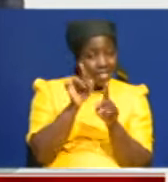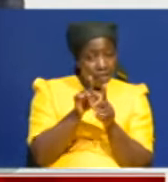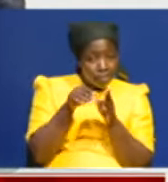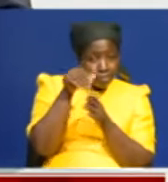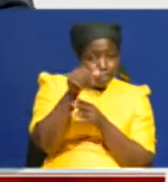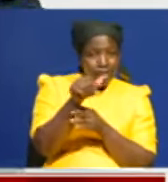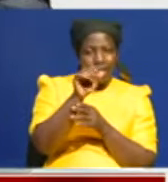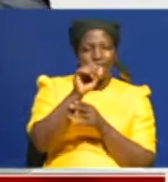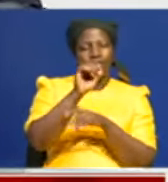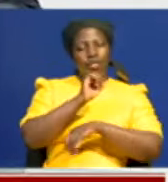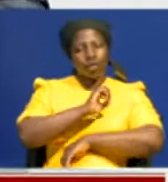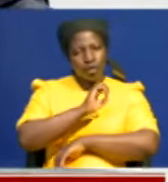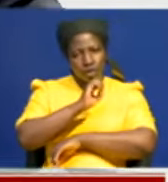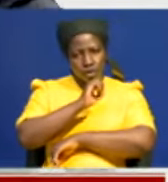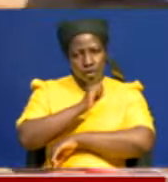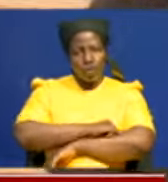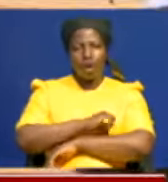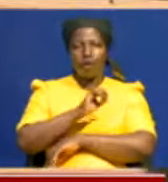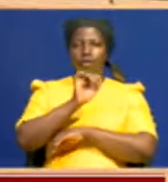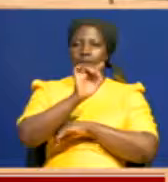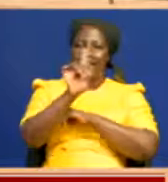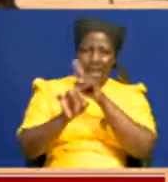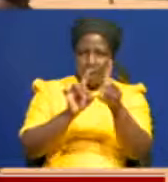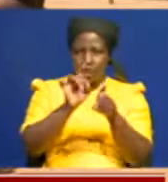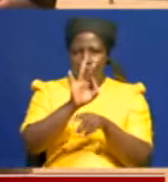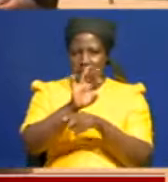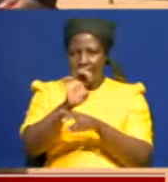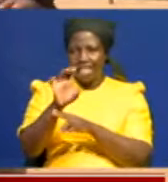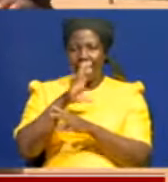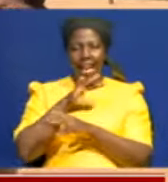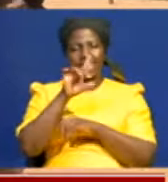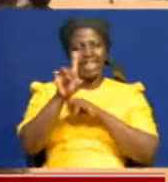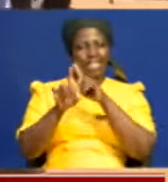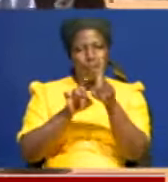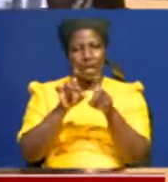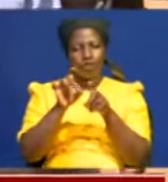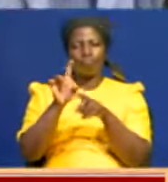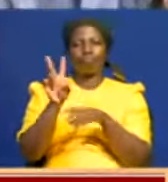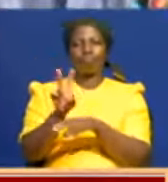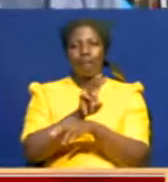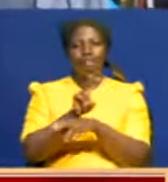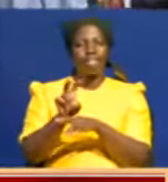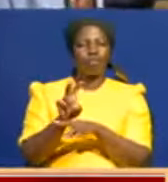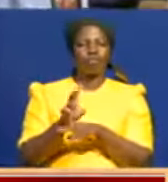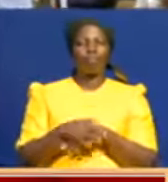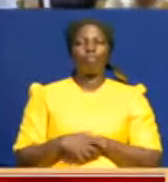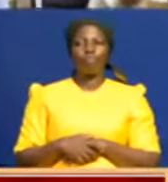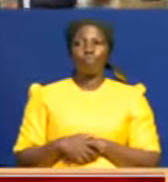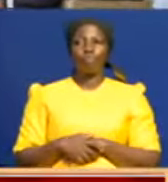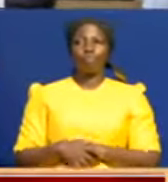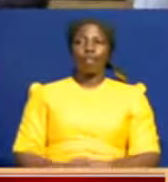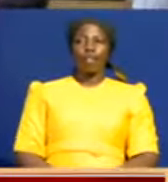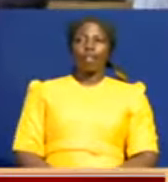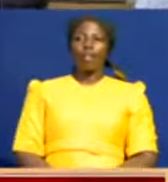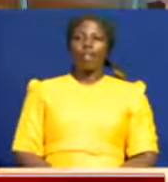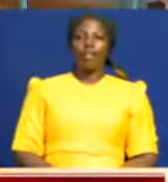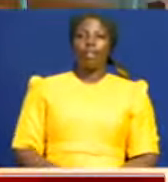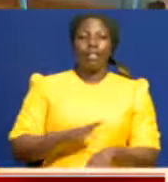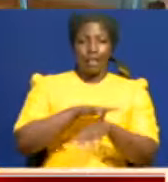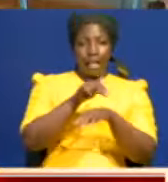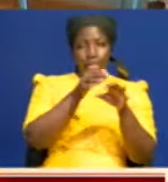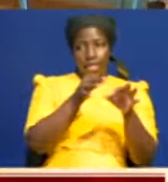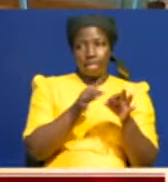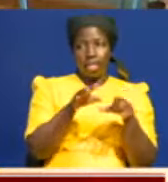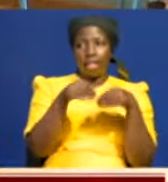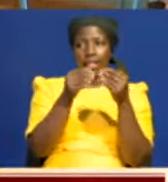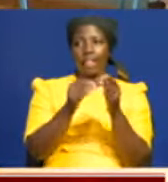and invigilation fees. It is a reprieve to schools across the country after the National Treasury released 31.34